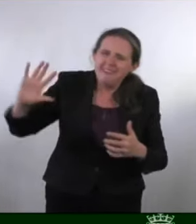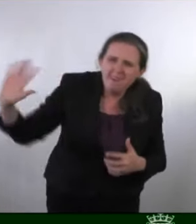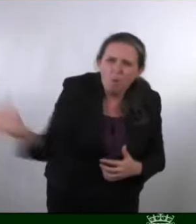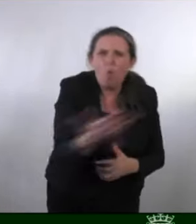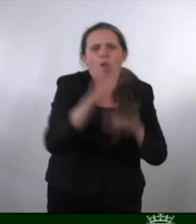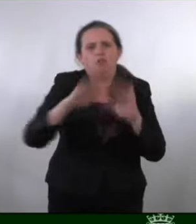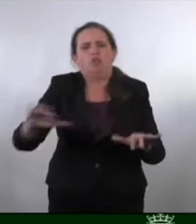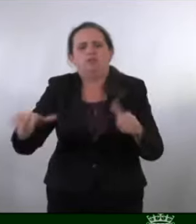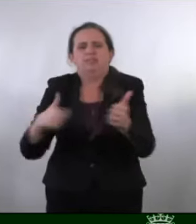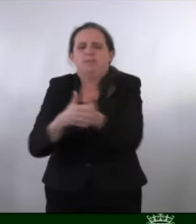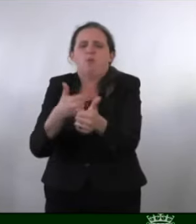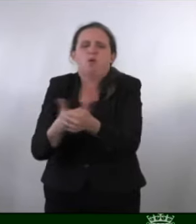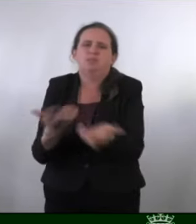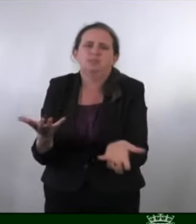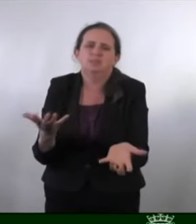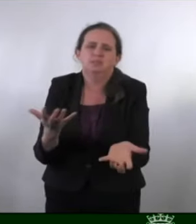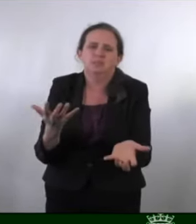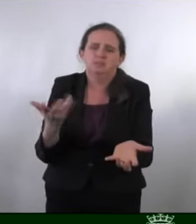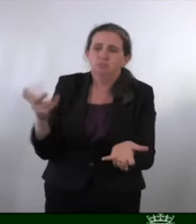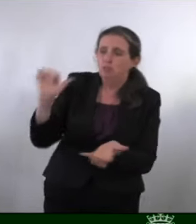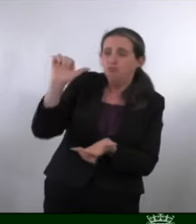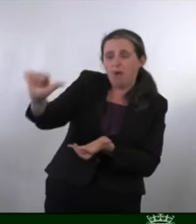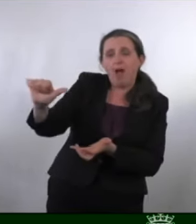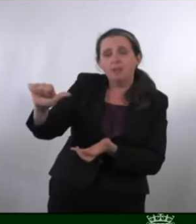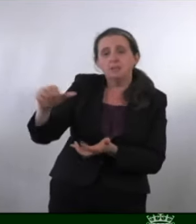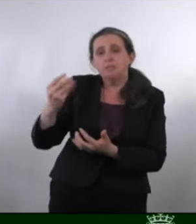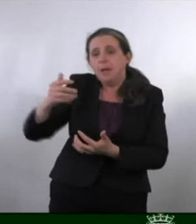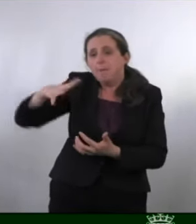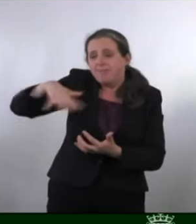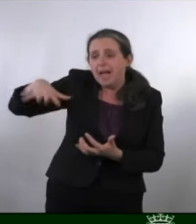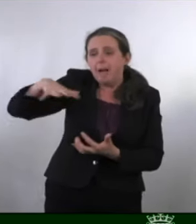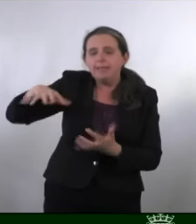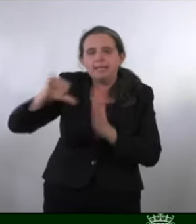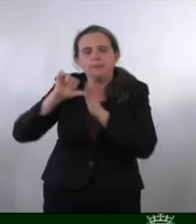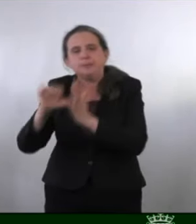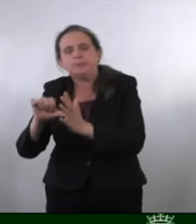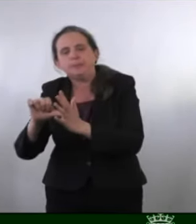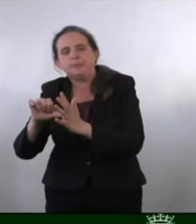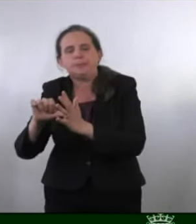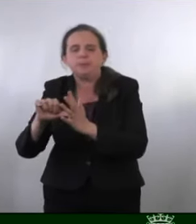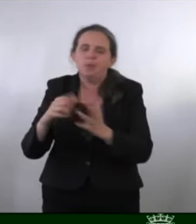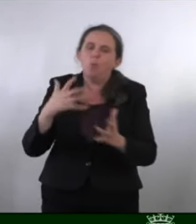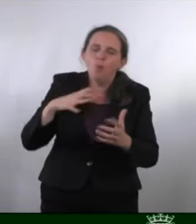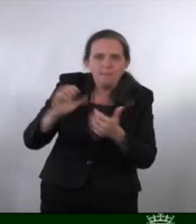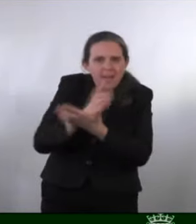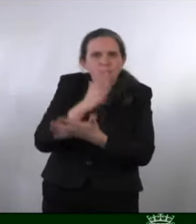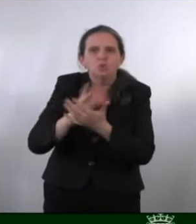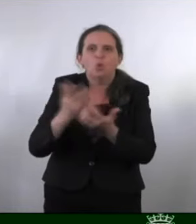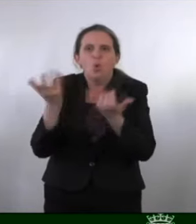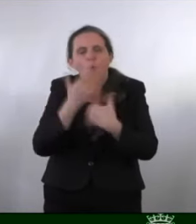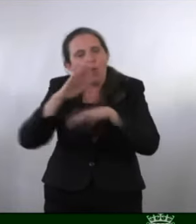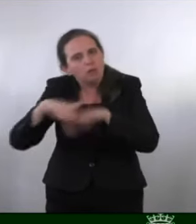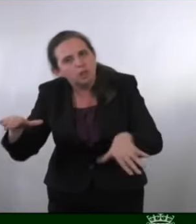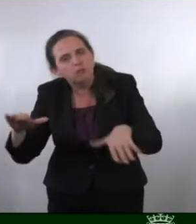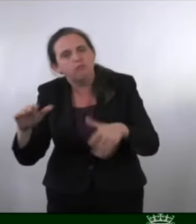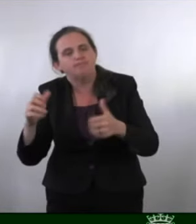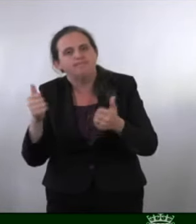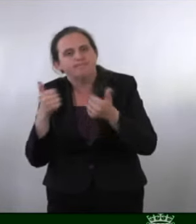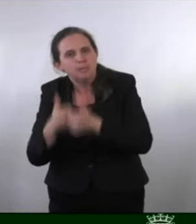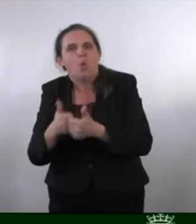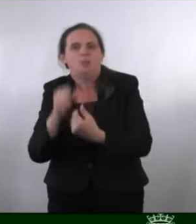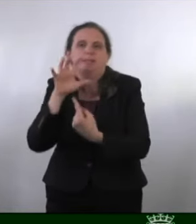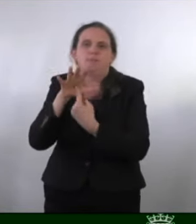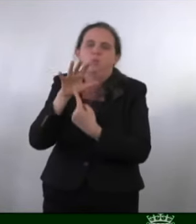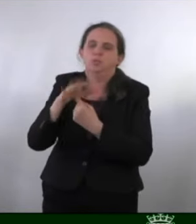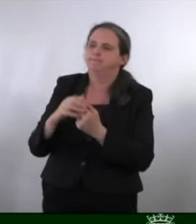the children of families that are facing particular difficulties. Dr. Ben Spencer. Thank you, Madam Deputy Speaker. I very